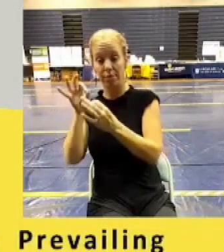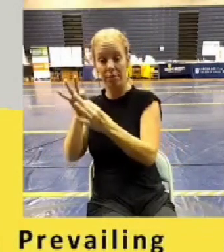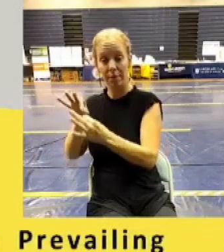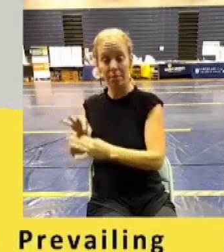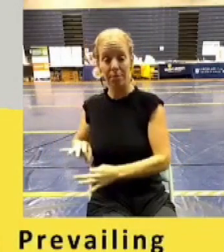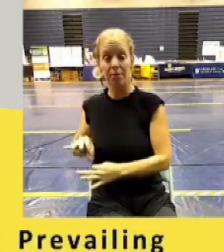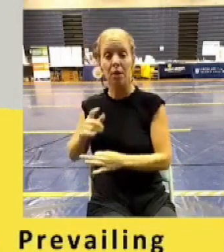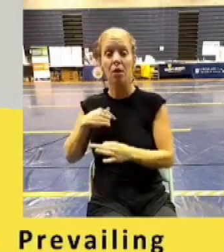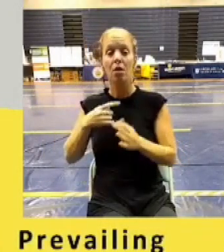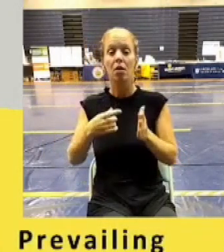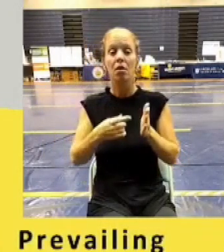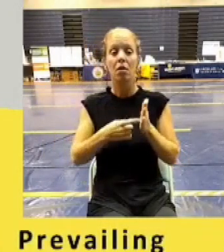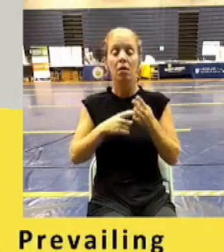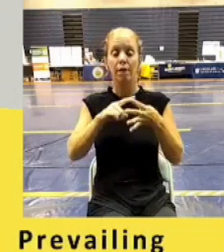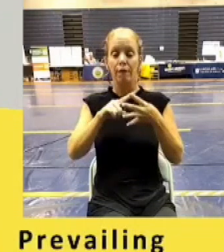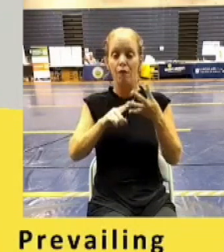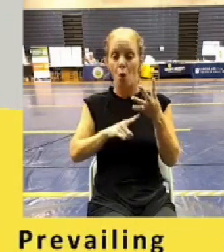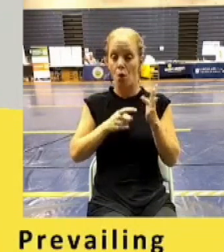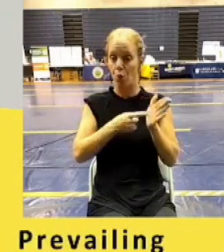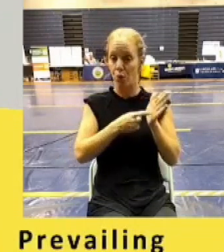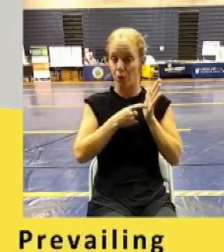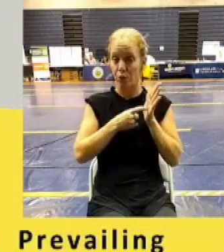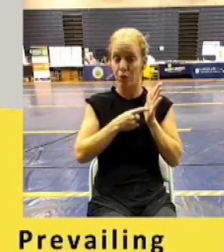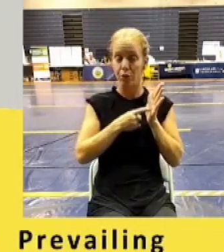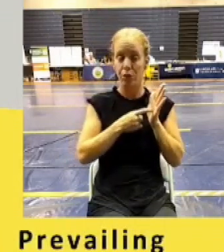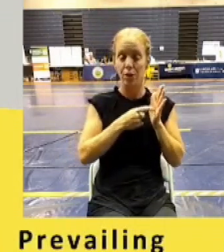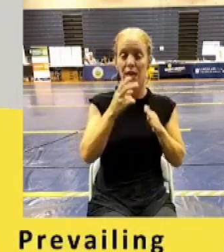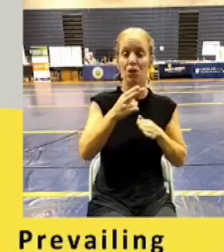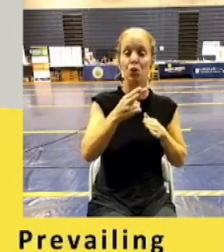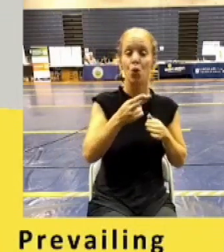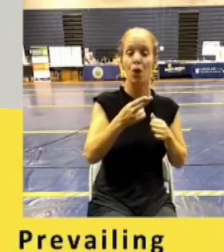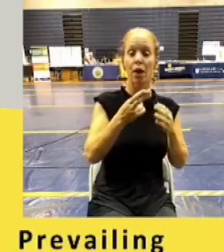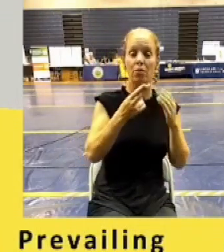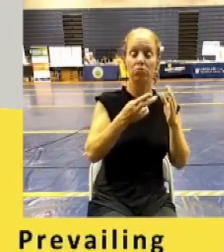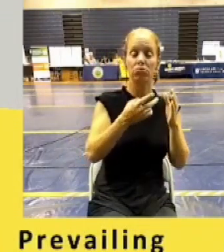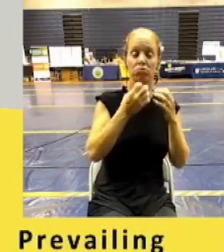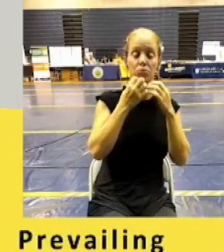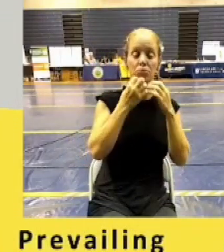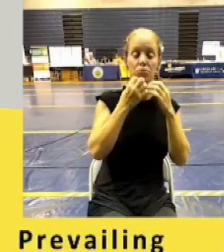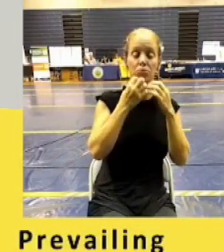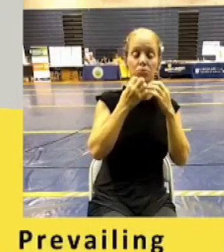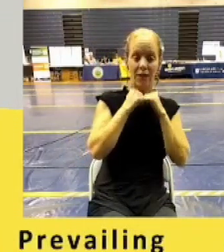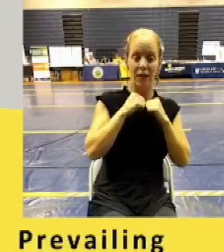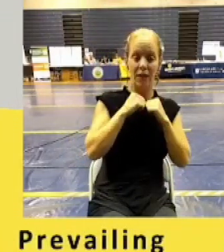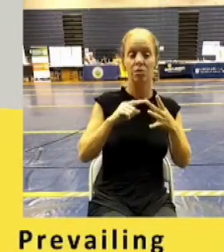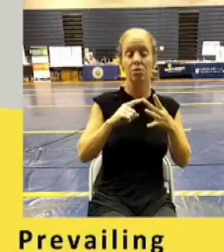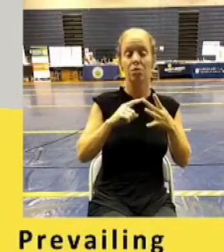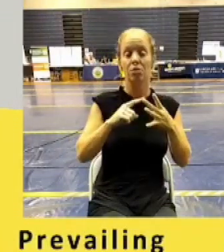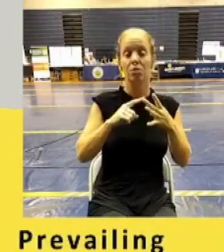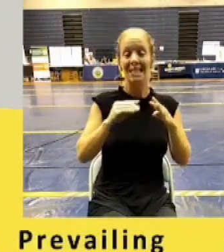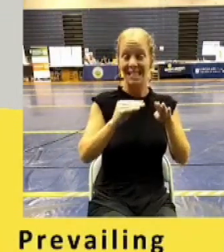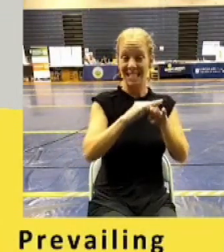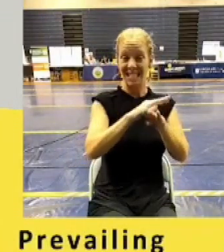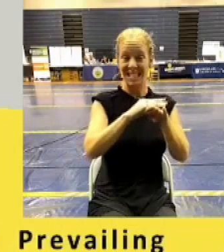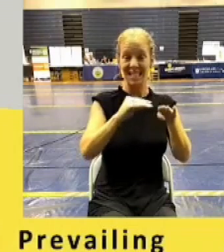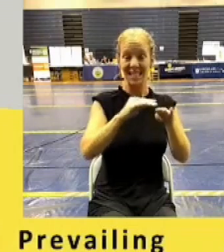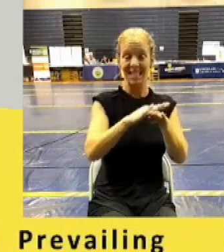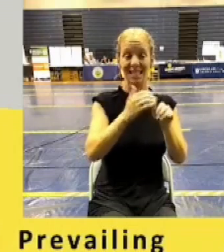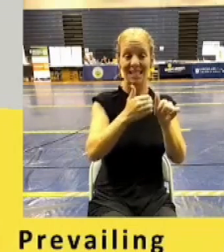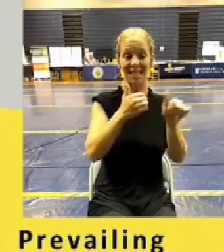additional criteria: historic preservation, cultural sensitivity, distance to the